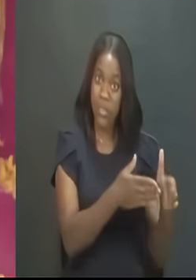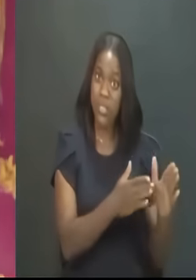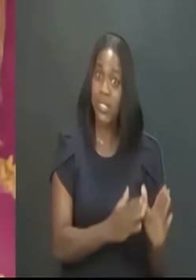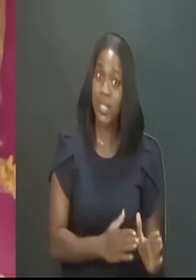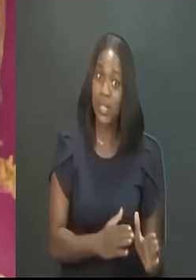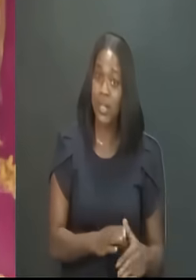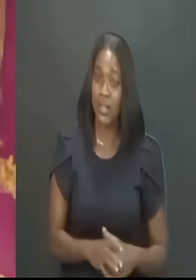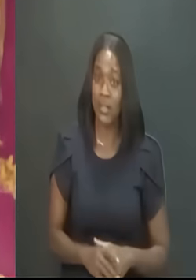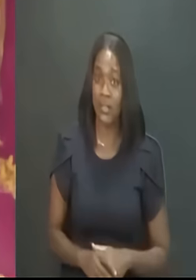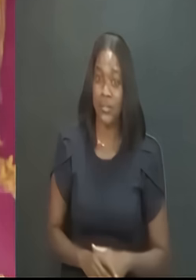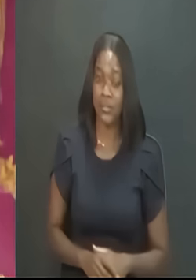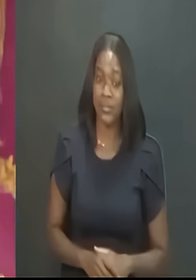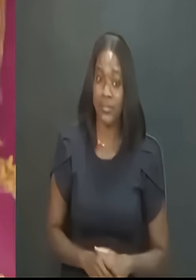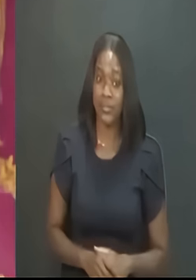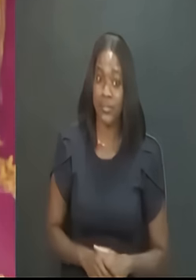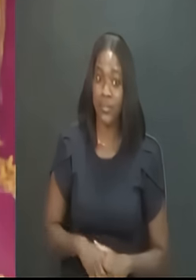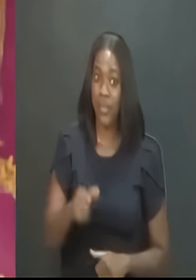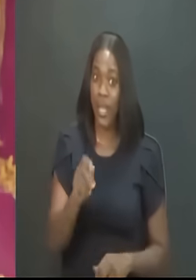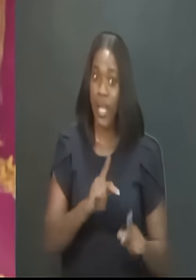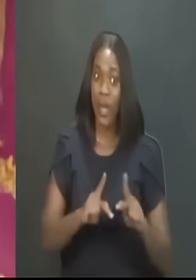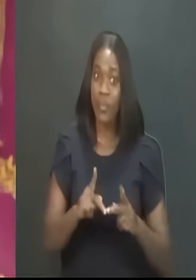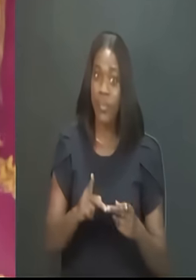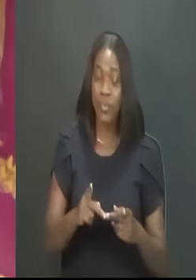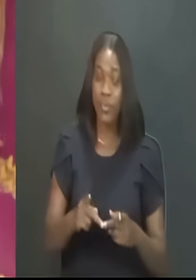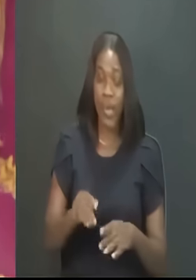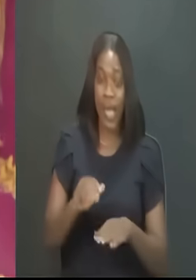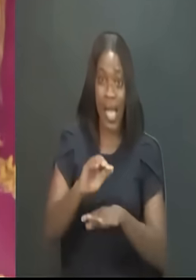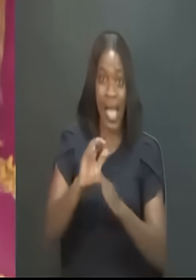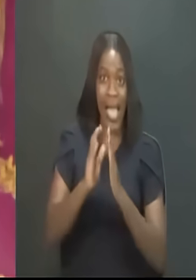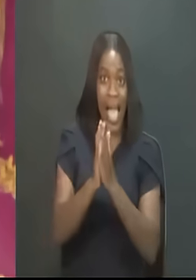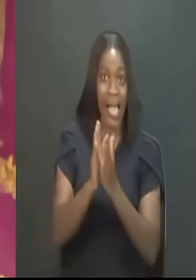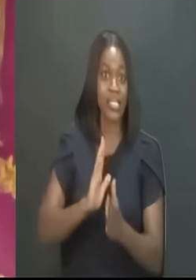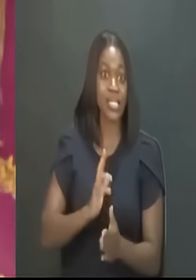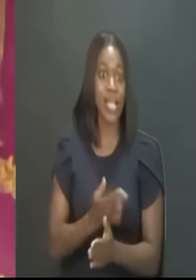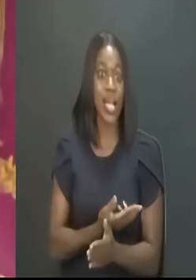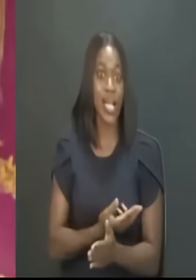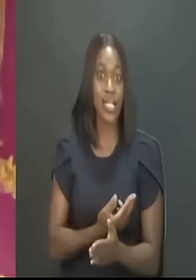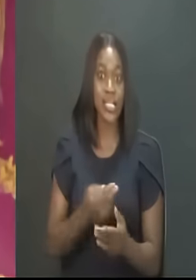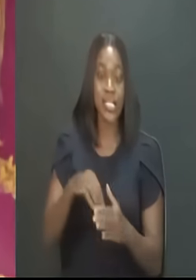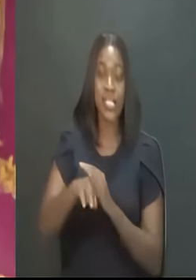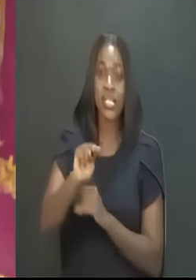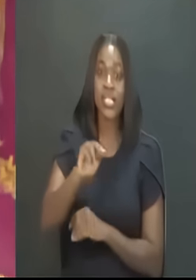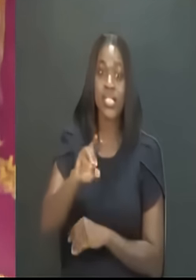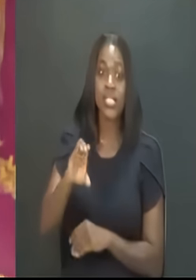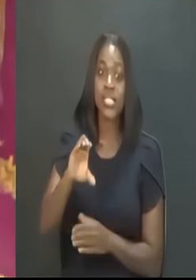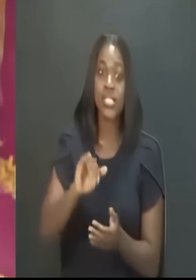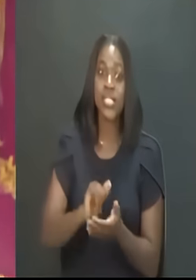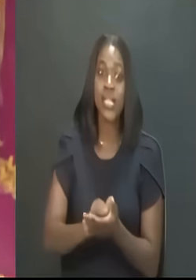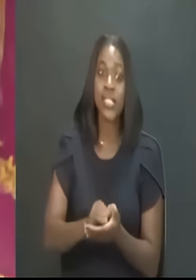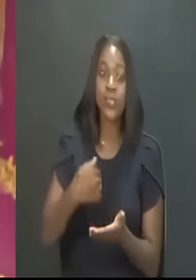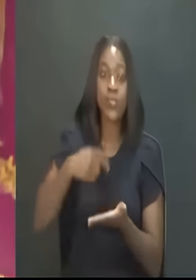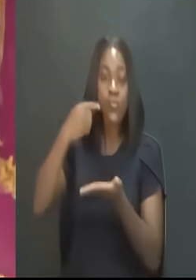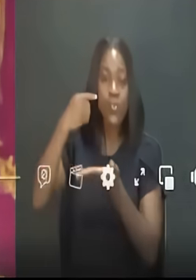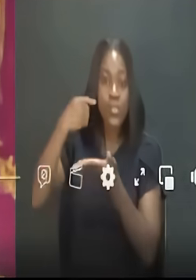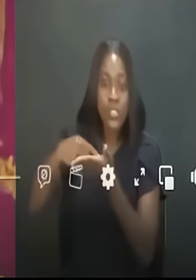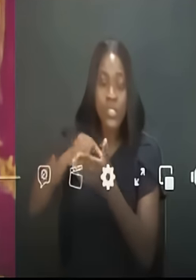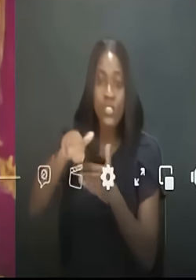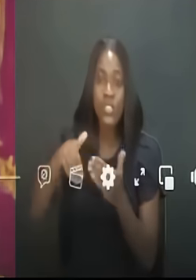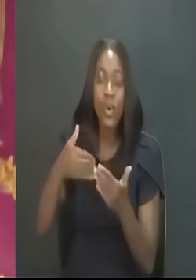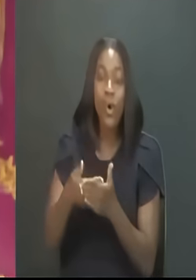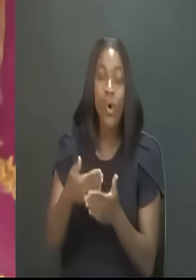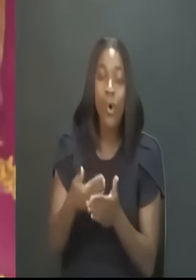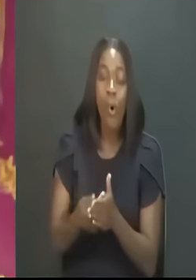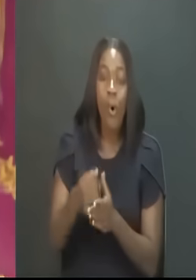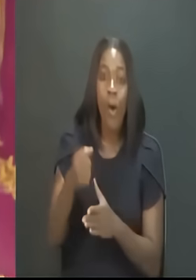Other people are actually calling on us in the NDC that then we should probe all the recruitments that took place, because you have